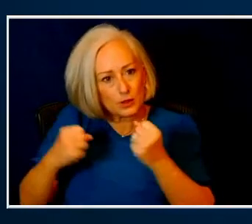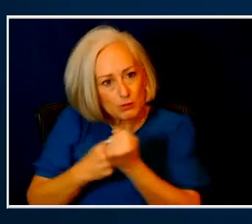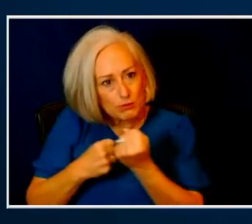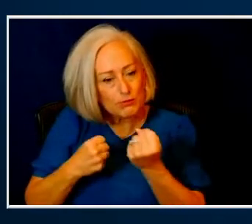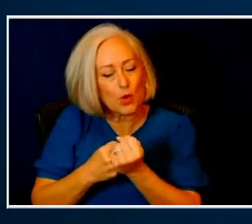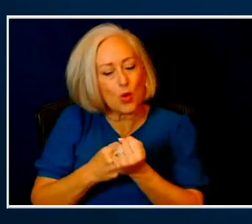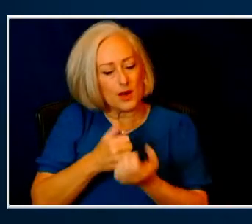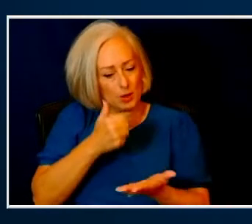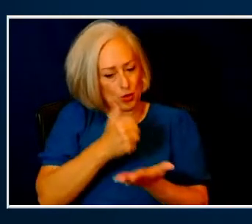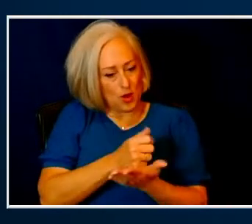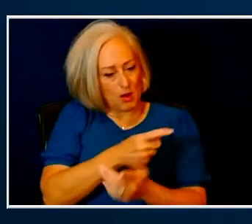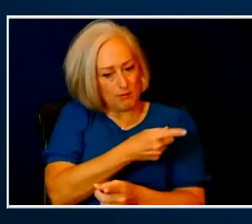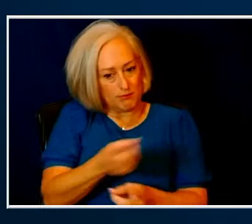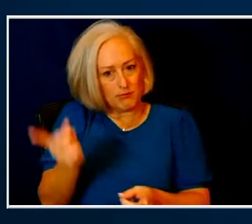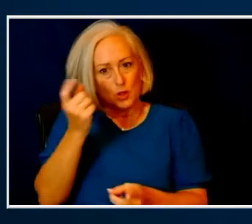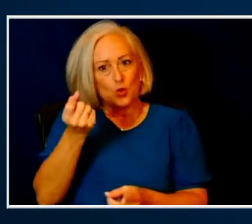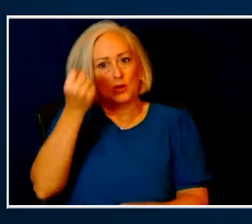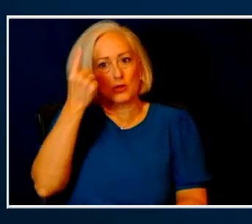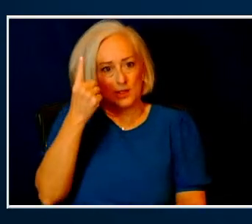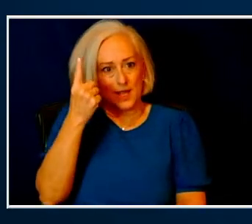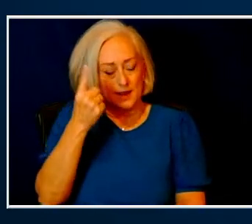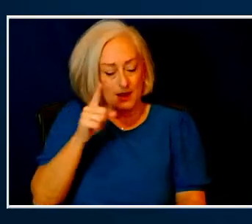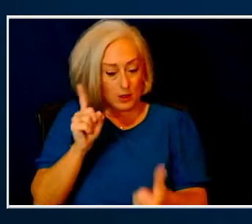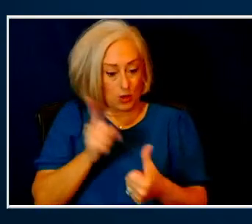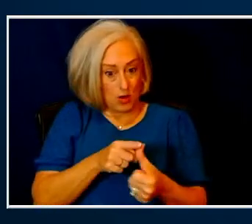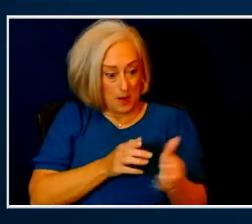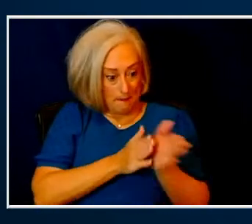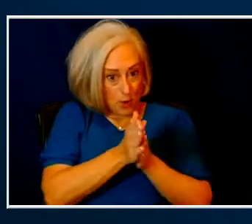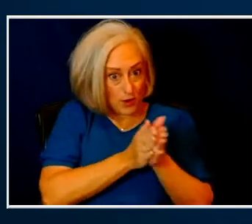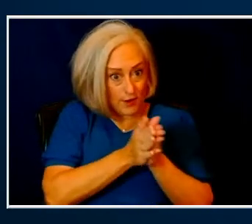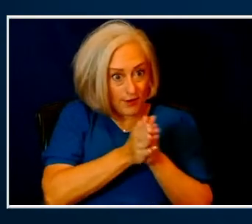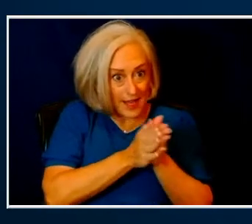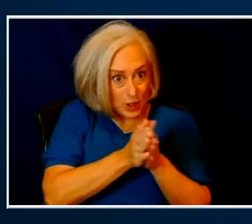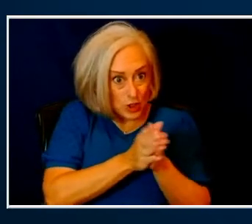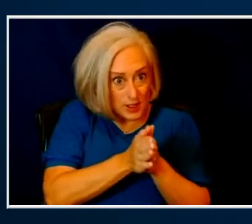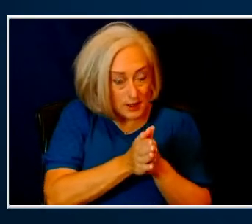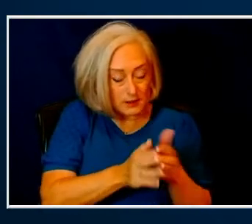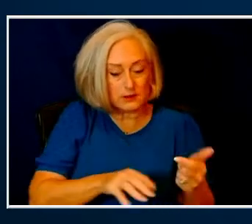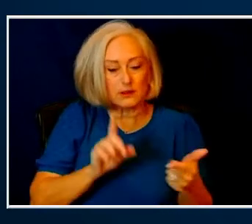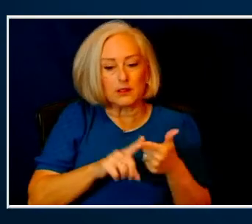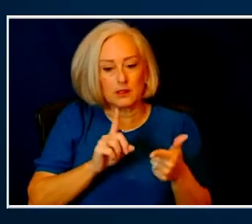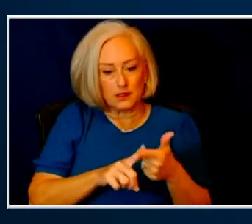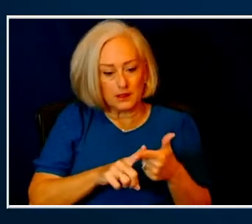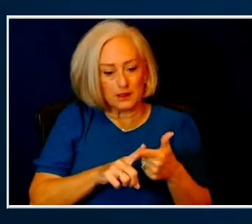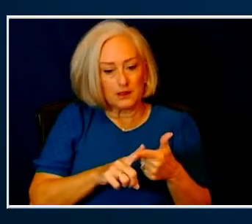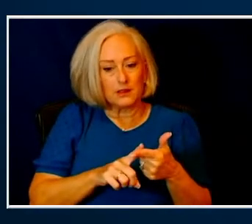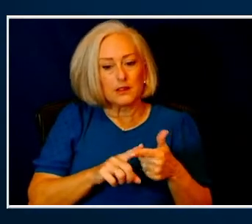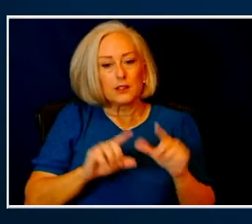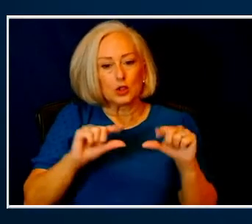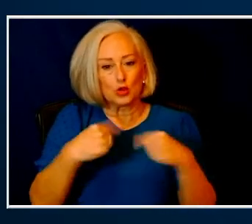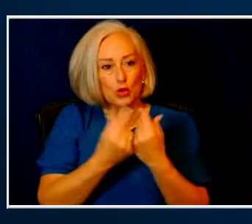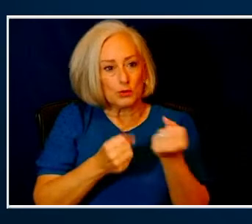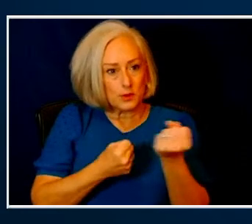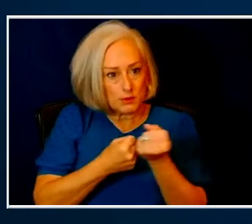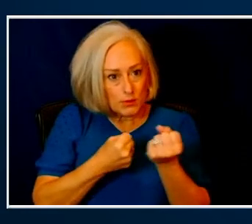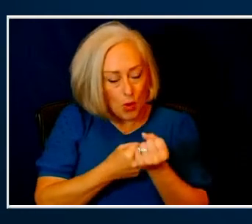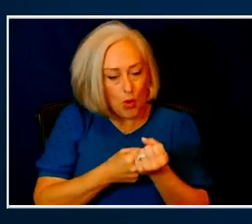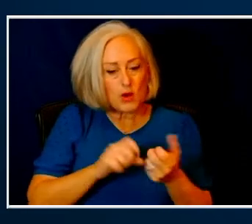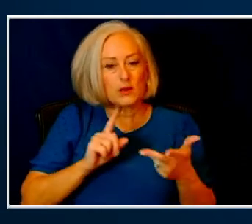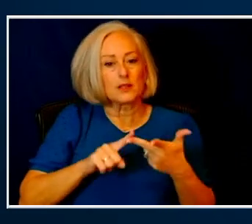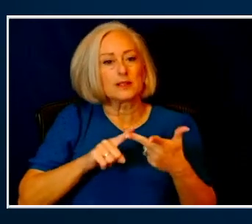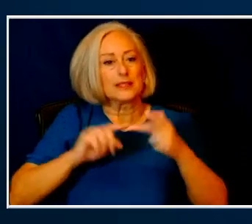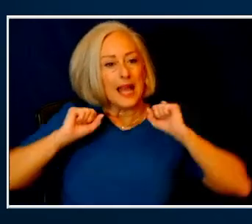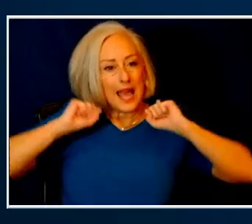that. So the motivation of the patient, the secrets, the wraparound care, exercise, and then the right approach to a